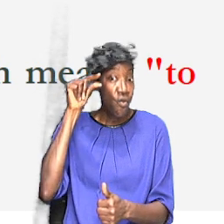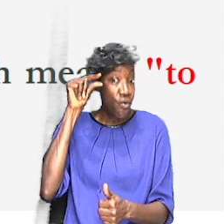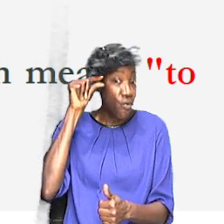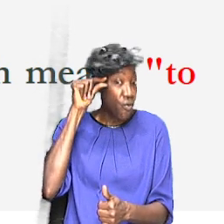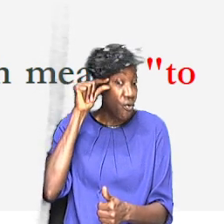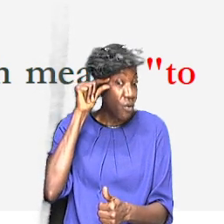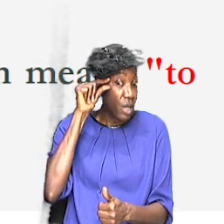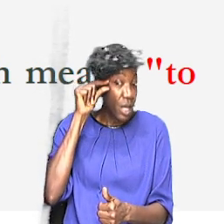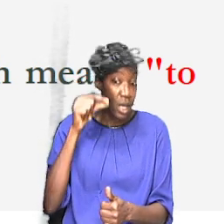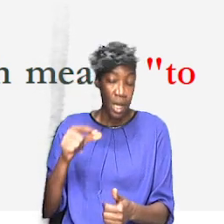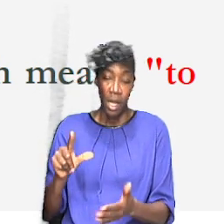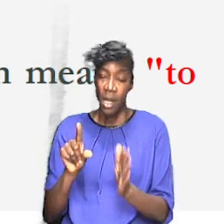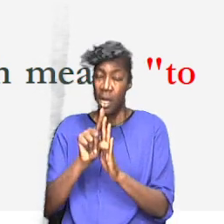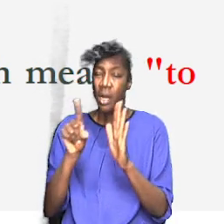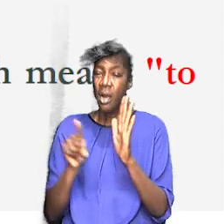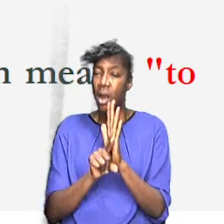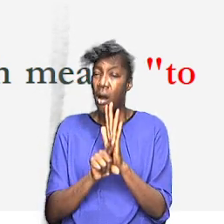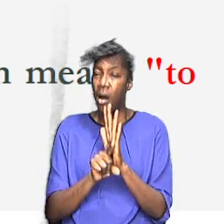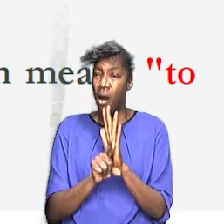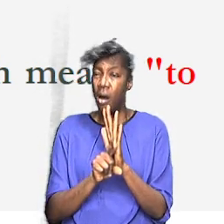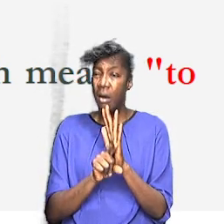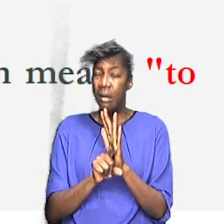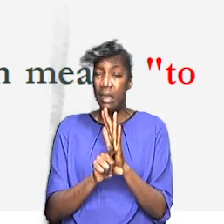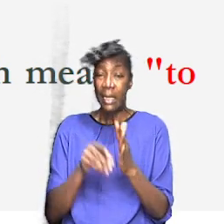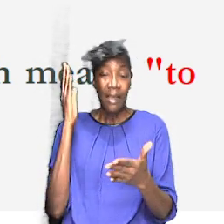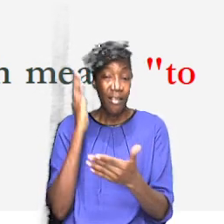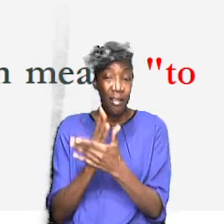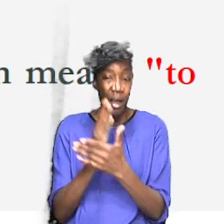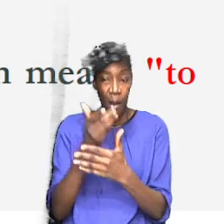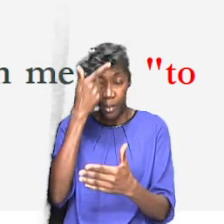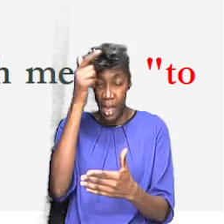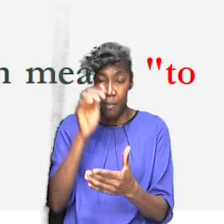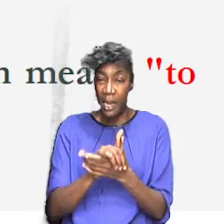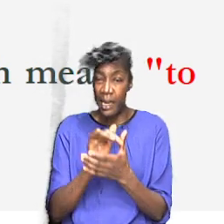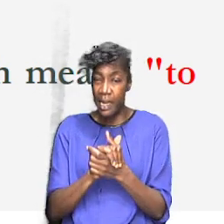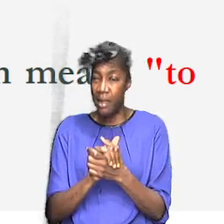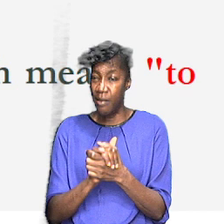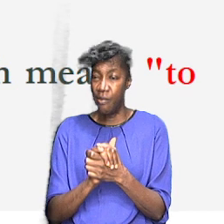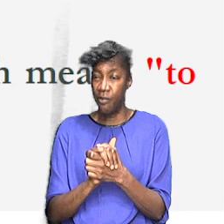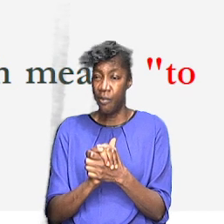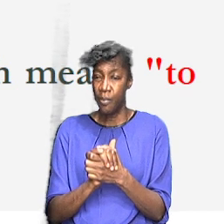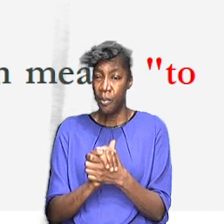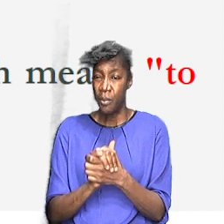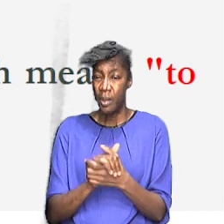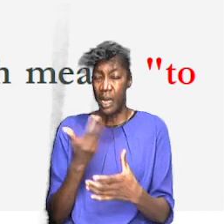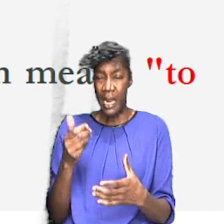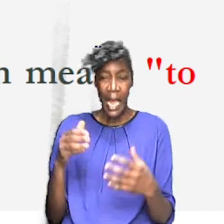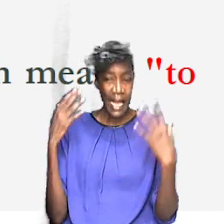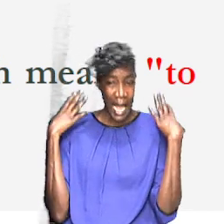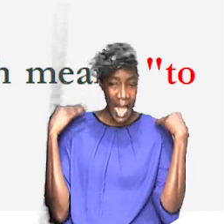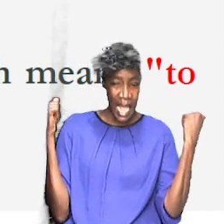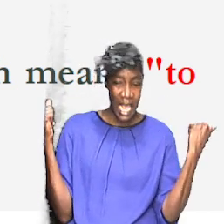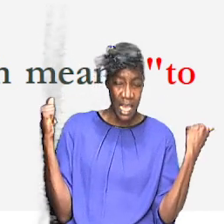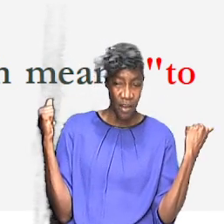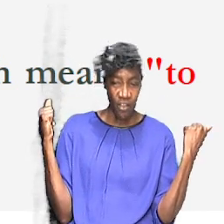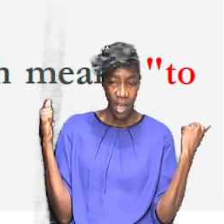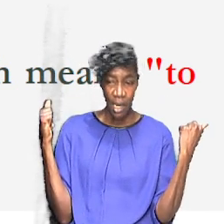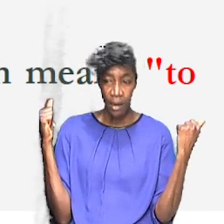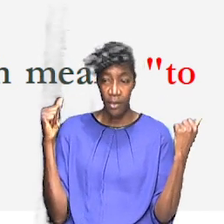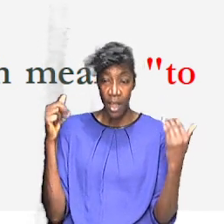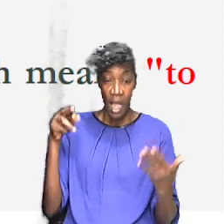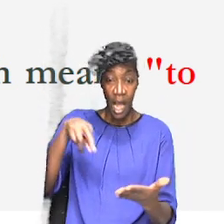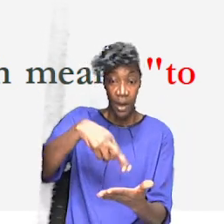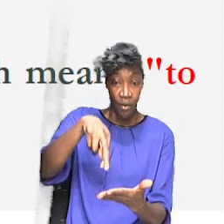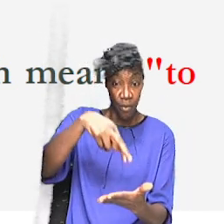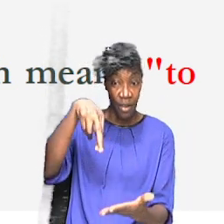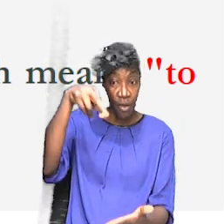they disregarded or they ceased their belief in the supernatural. So stuff like angels and stuff like the